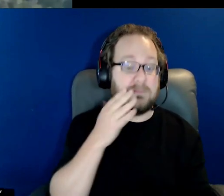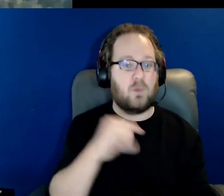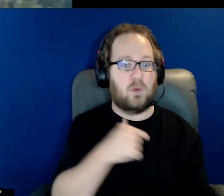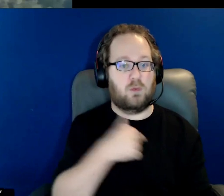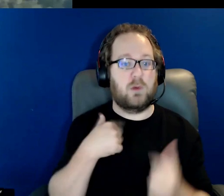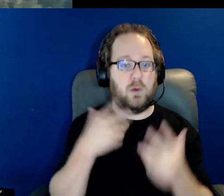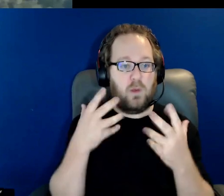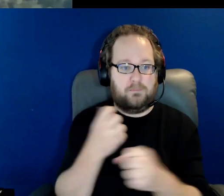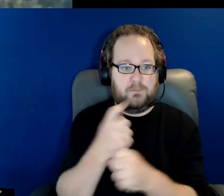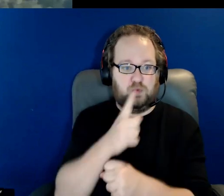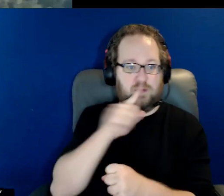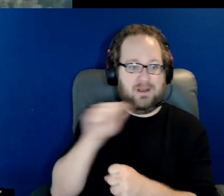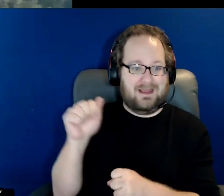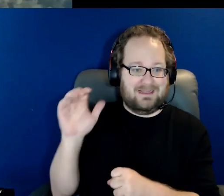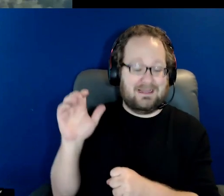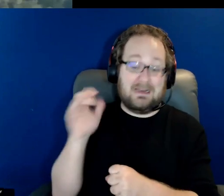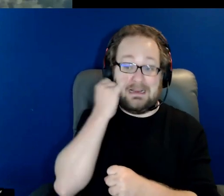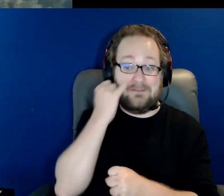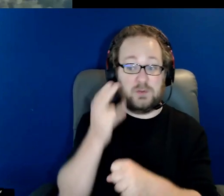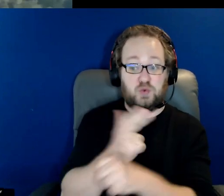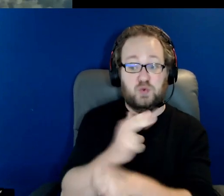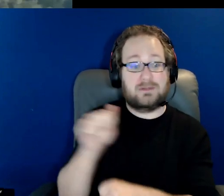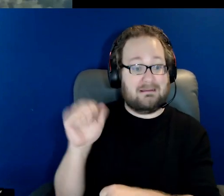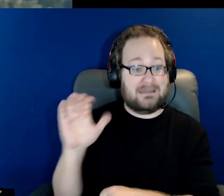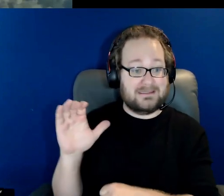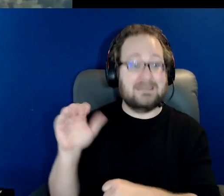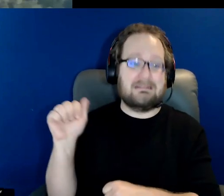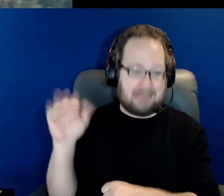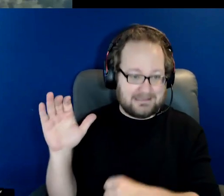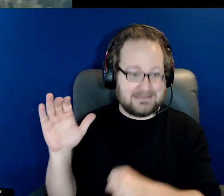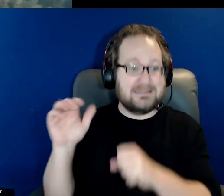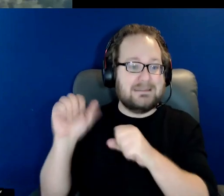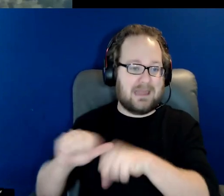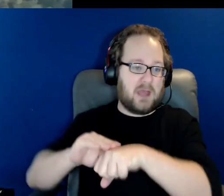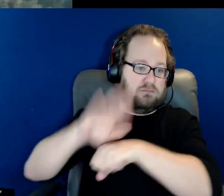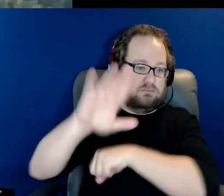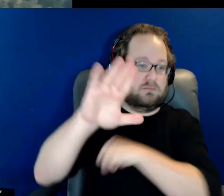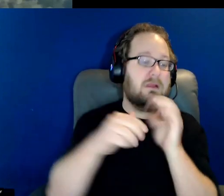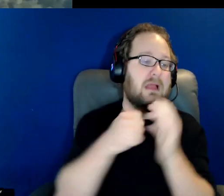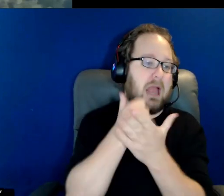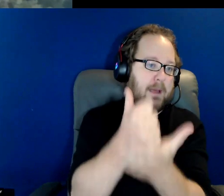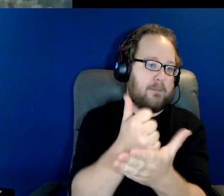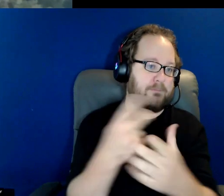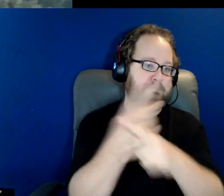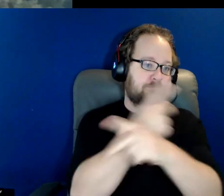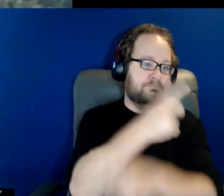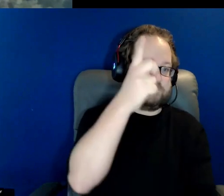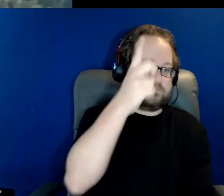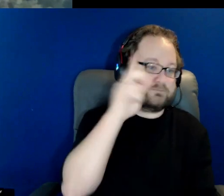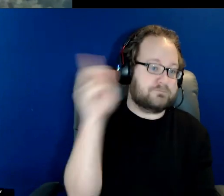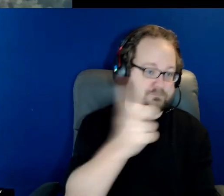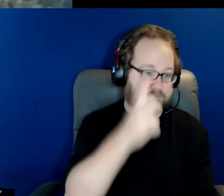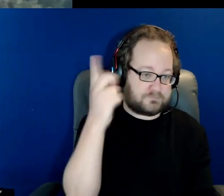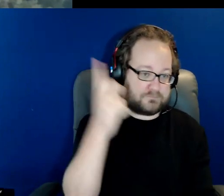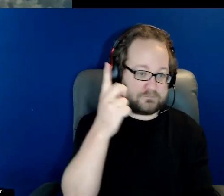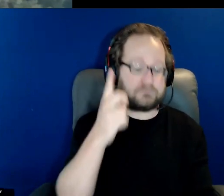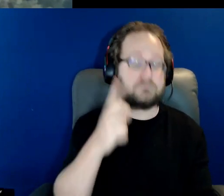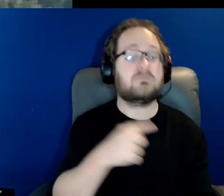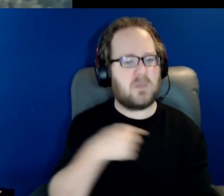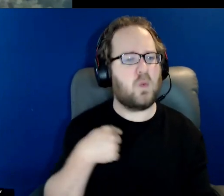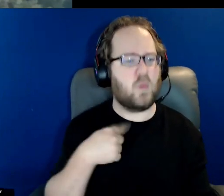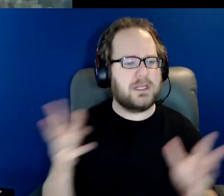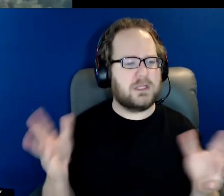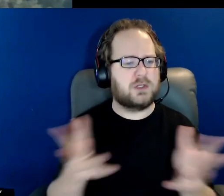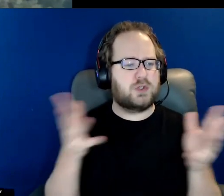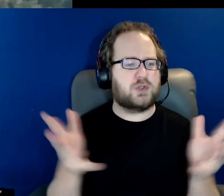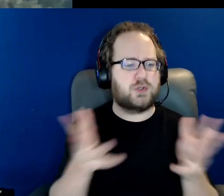I've heard creating buddy systems to check. So having intake workers or volunteers go check on the elderly, disabled, and families and